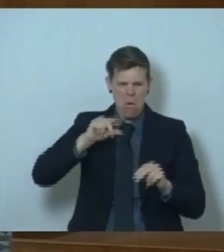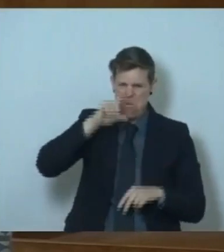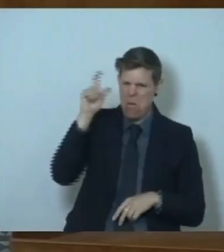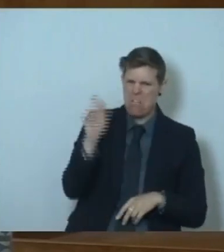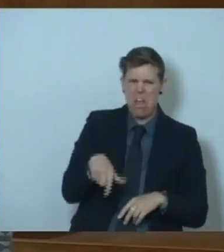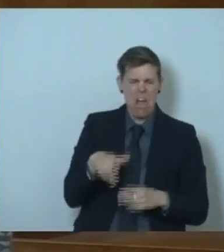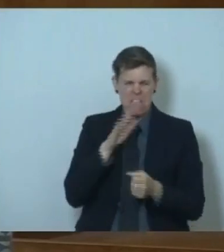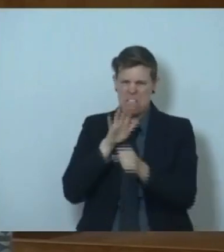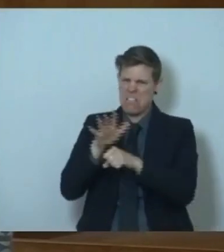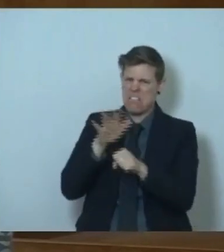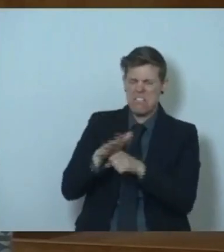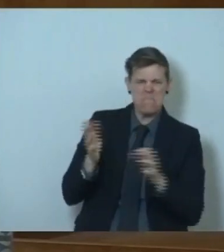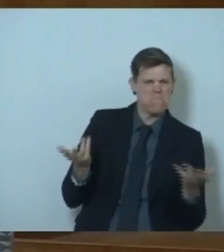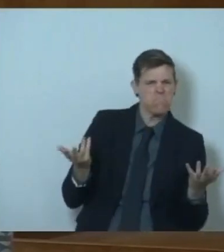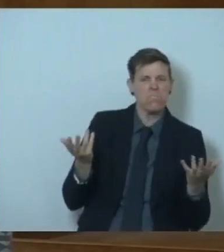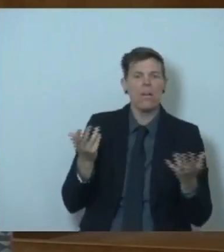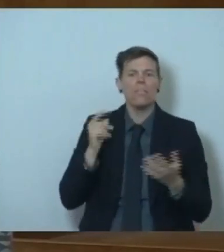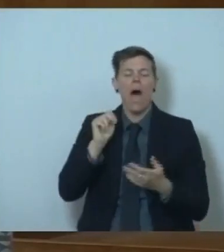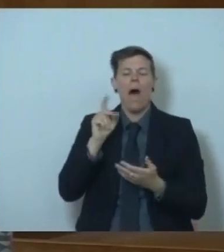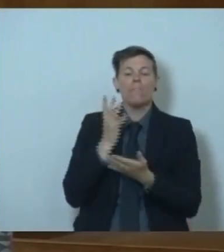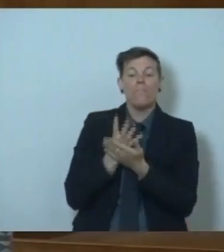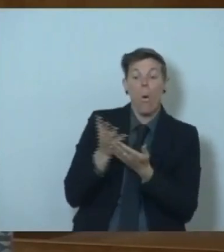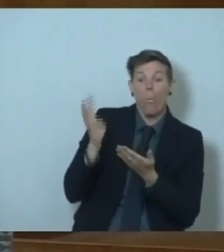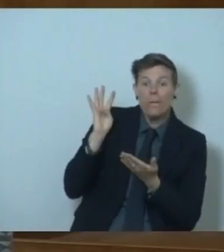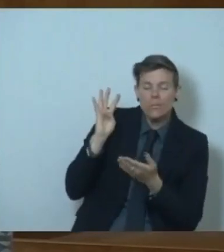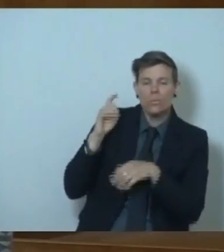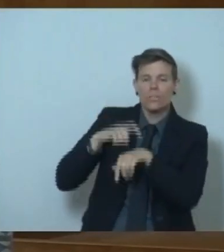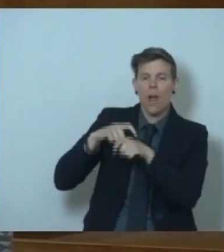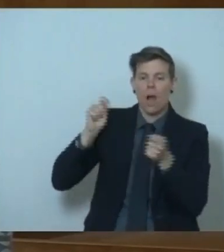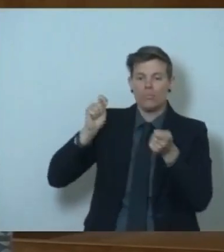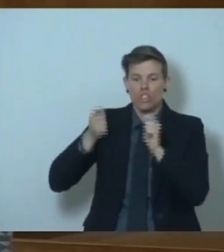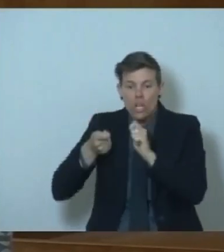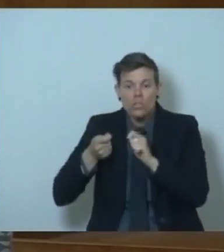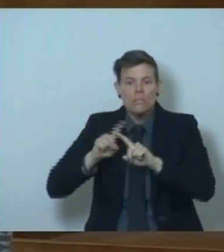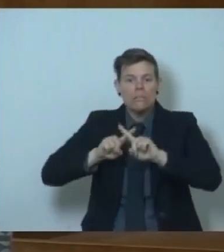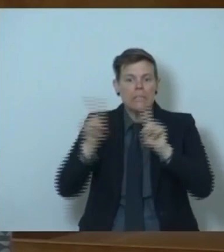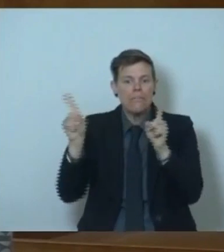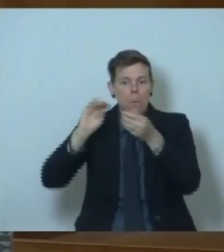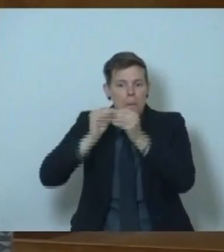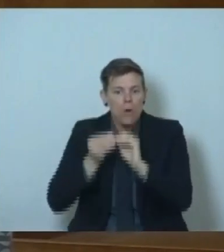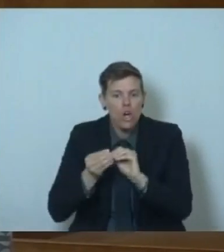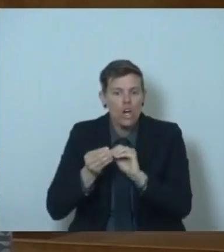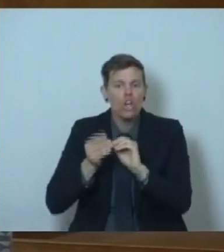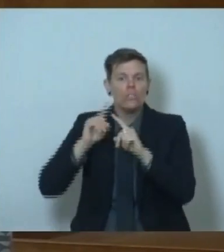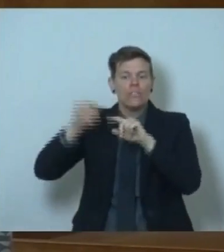data came out that showed that those multi-layer cloth masks were protective,